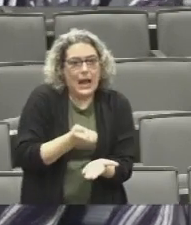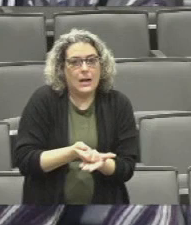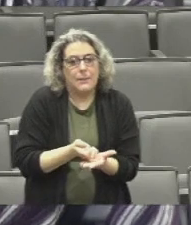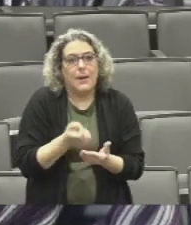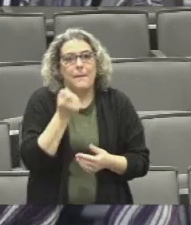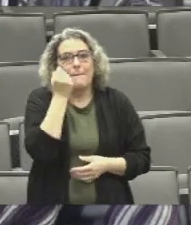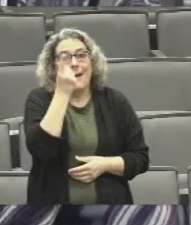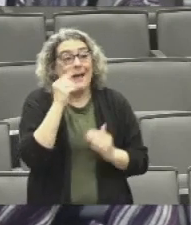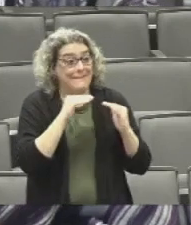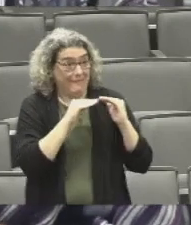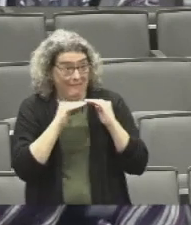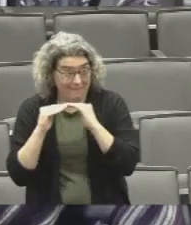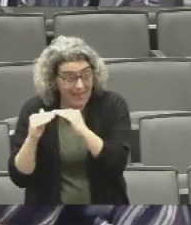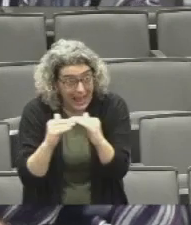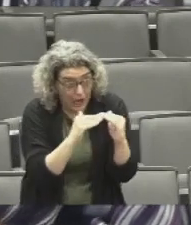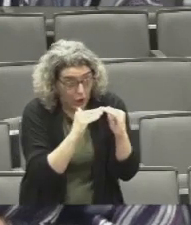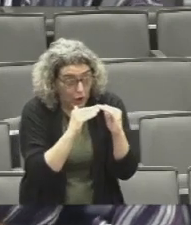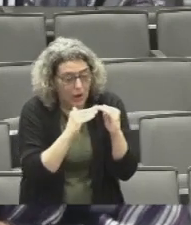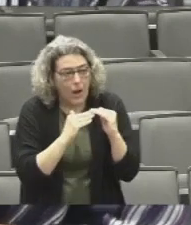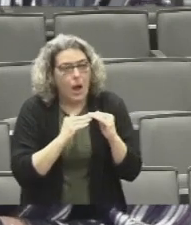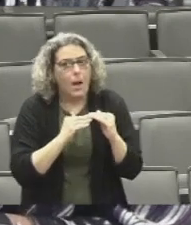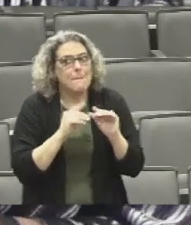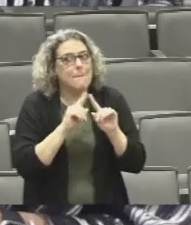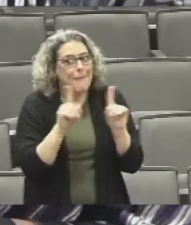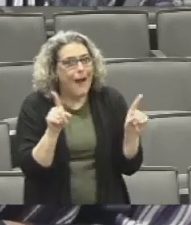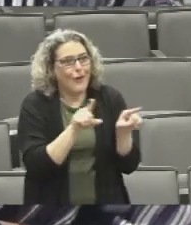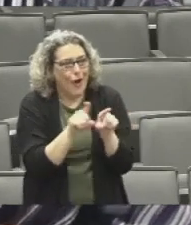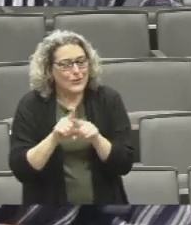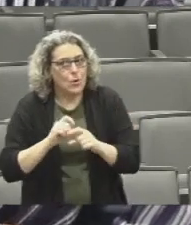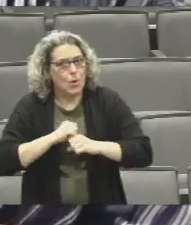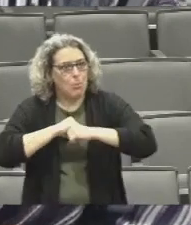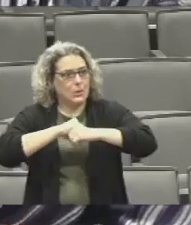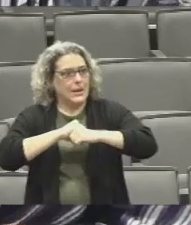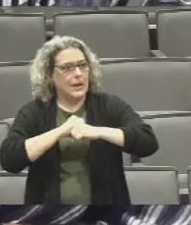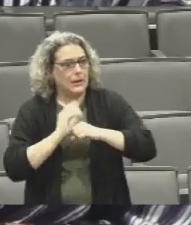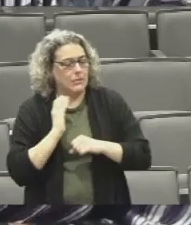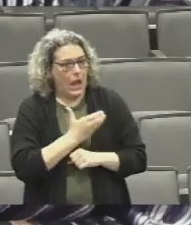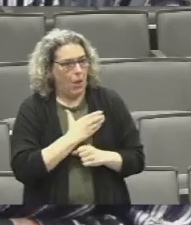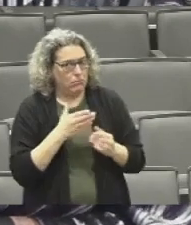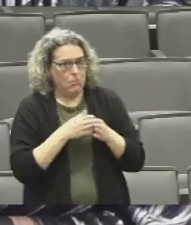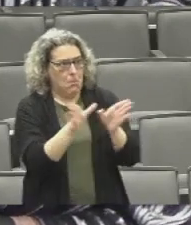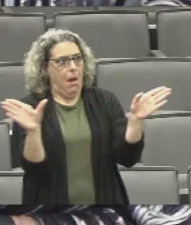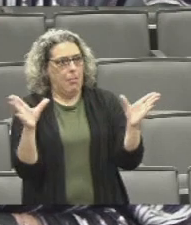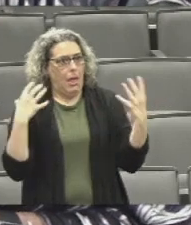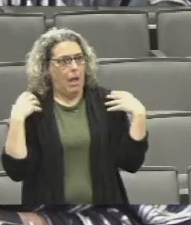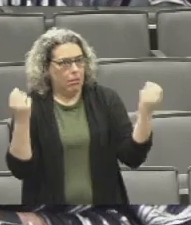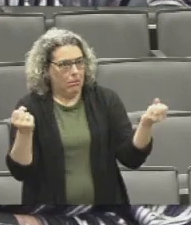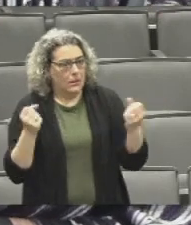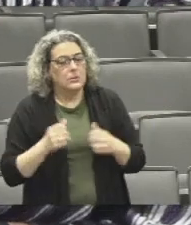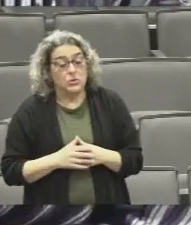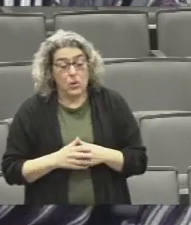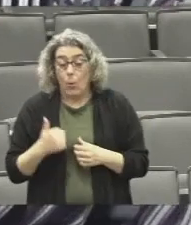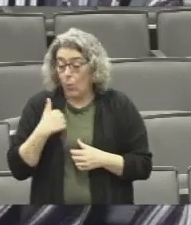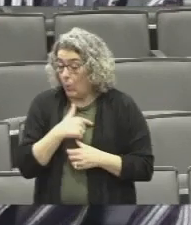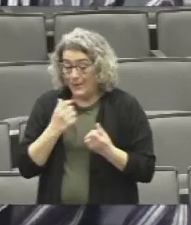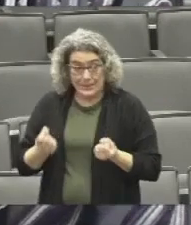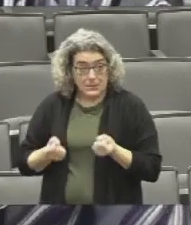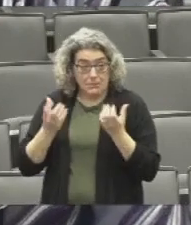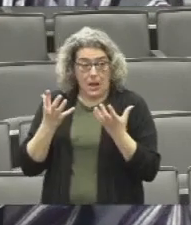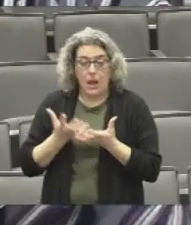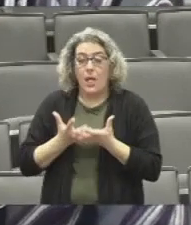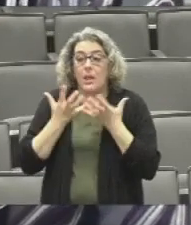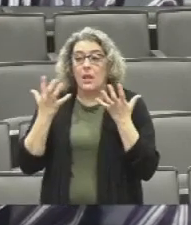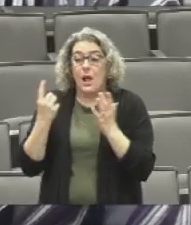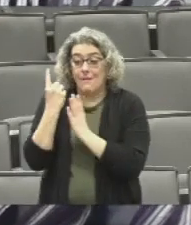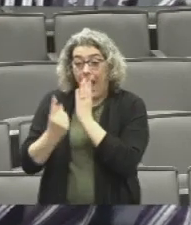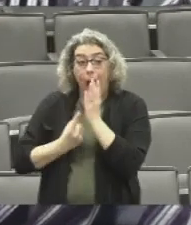fair way, but also in a way that is protective of public health? So I've spent a lot of hours lately with the